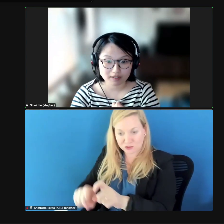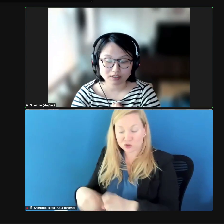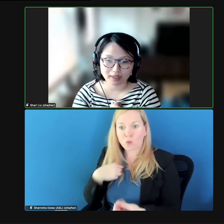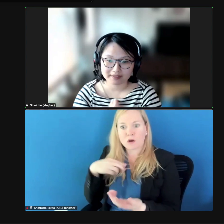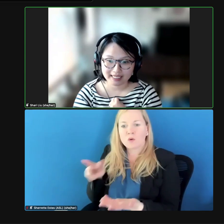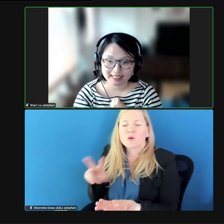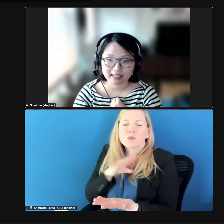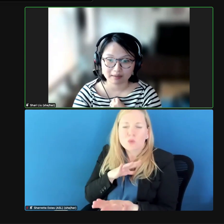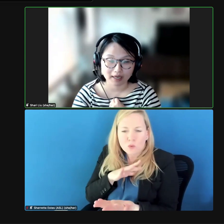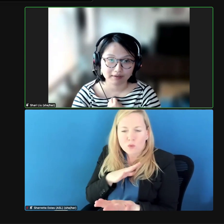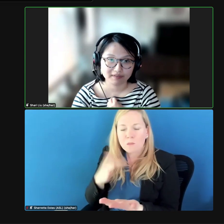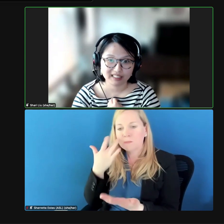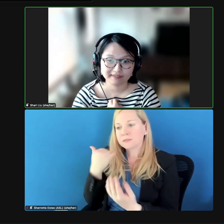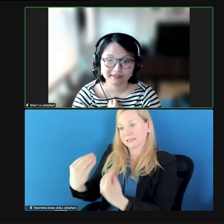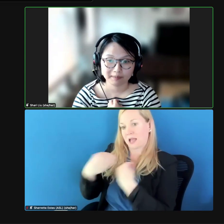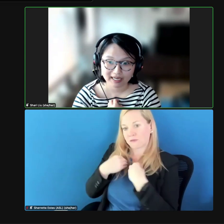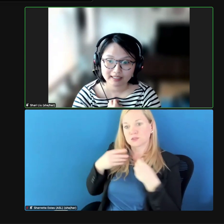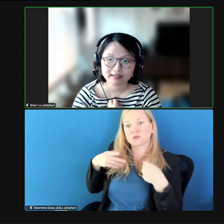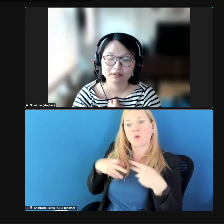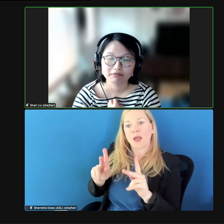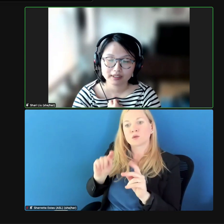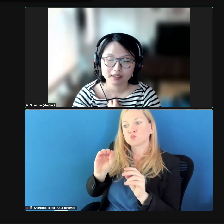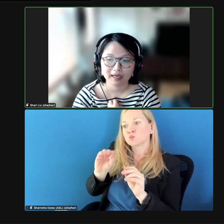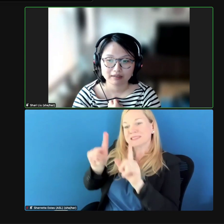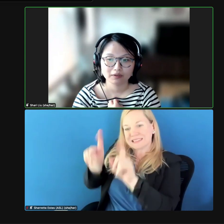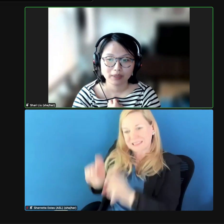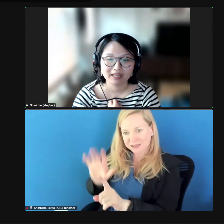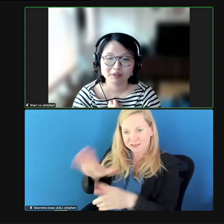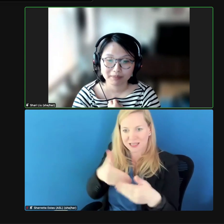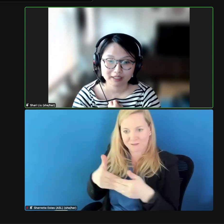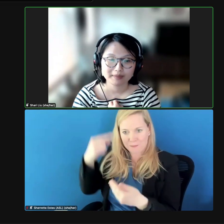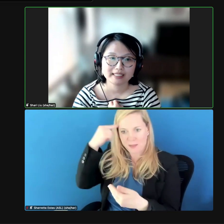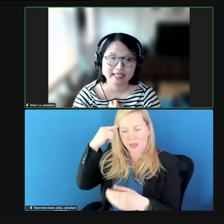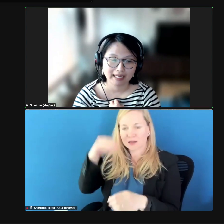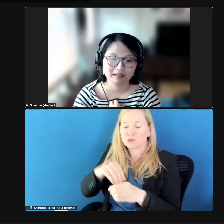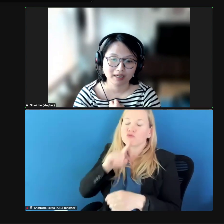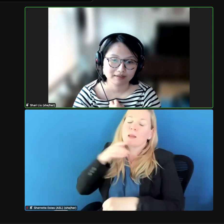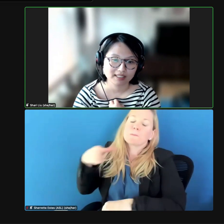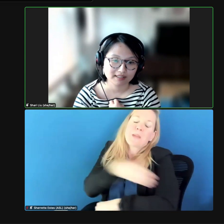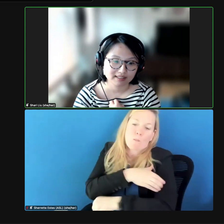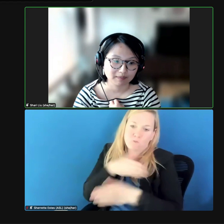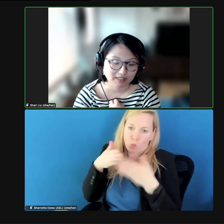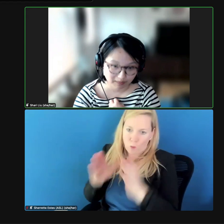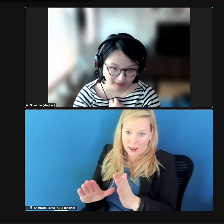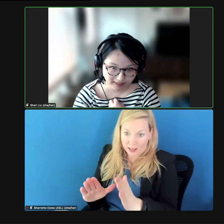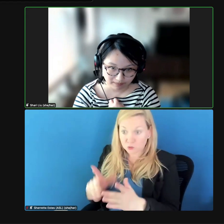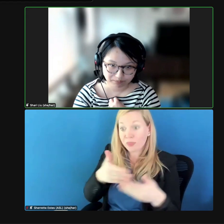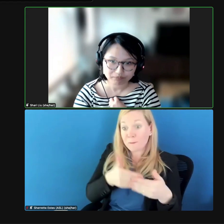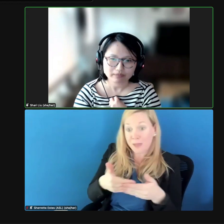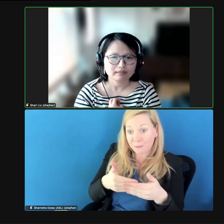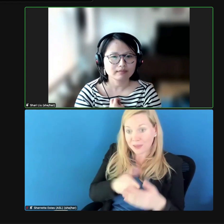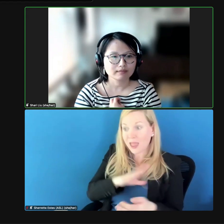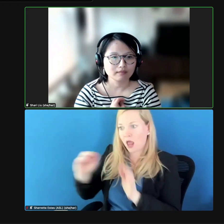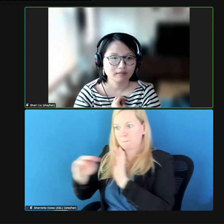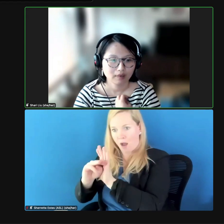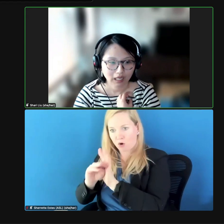because it gives us a way of testing a model of the infant mind in a really powerful way where babies and the model see the same stimuli.